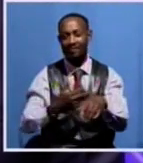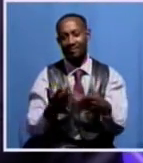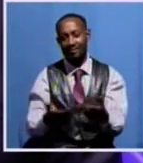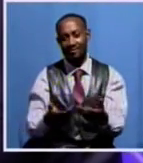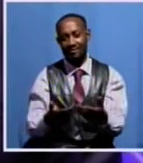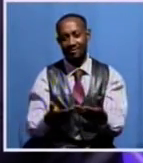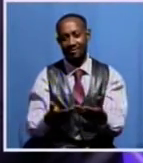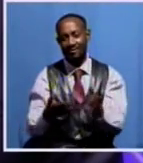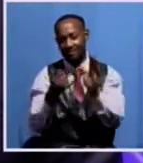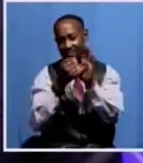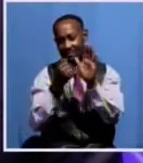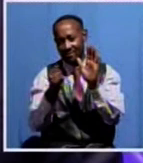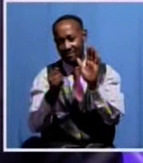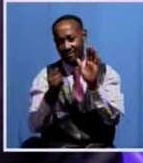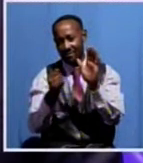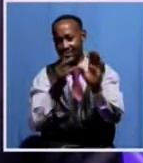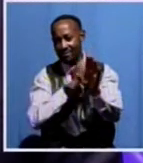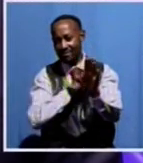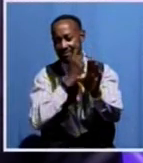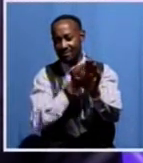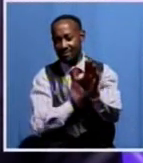of identifying the potential